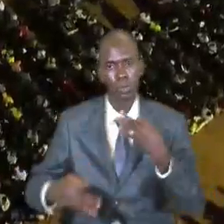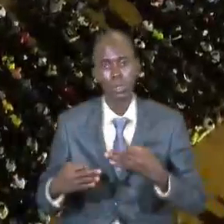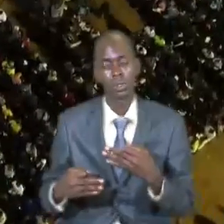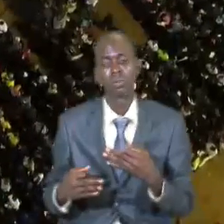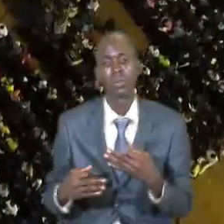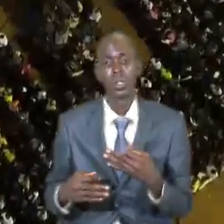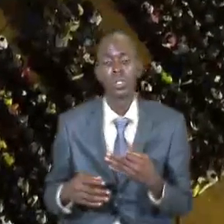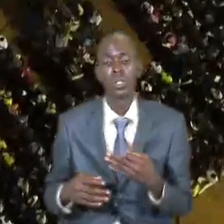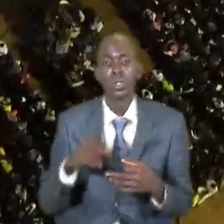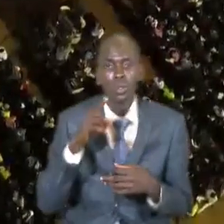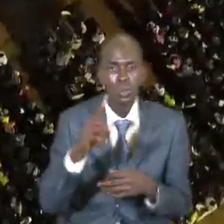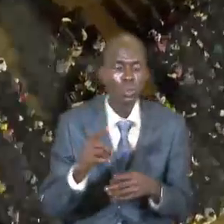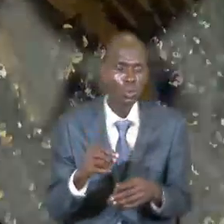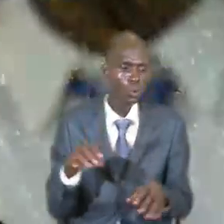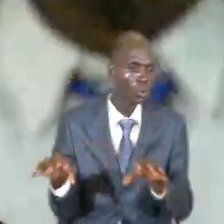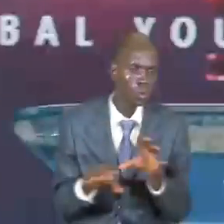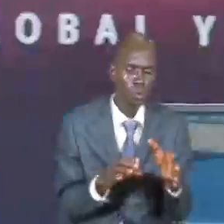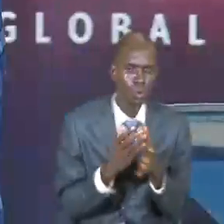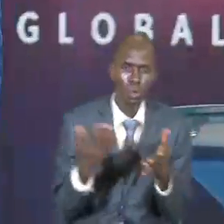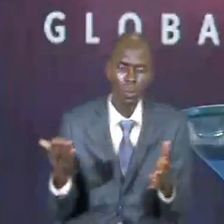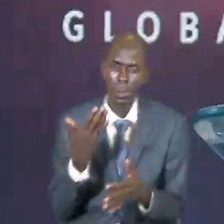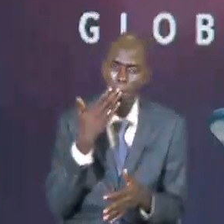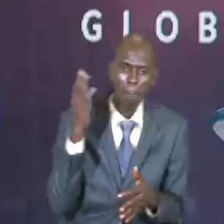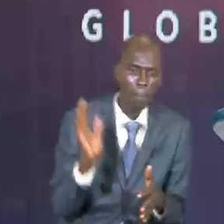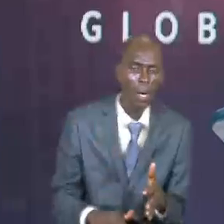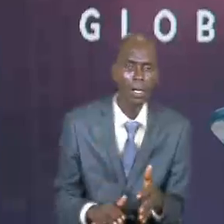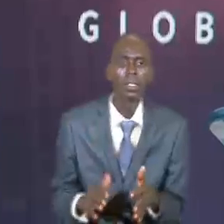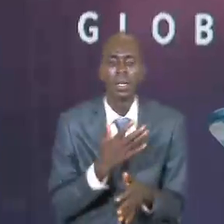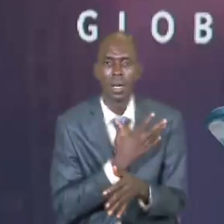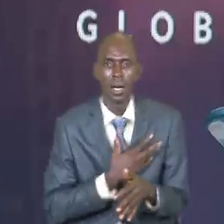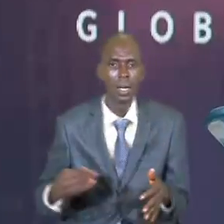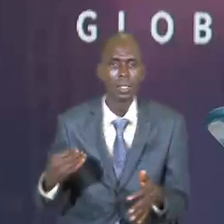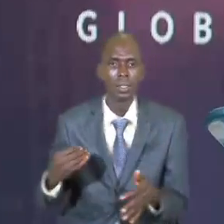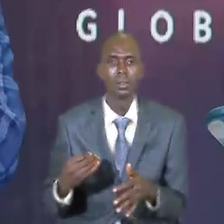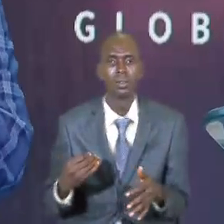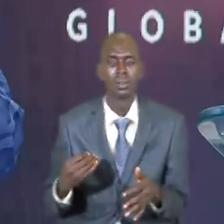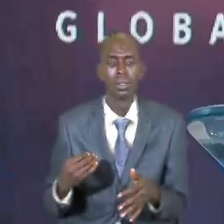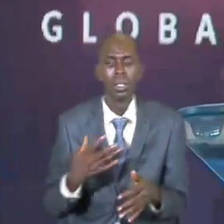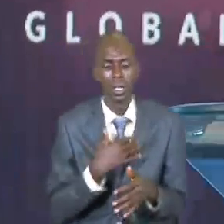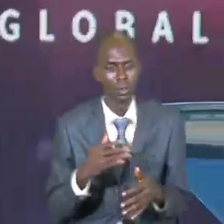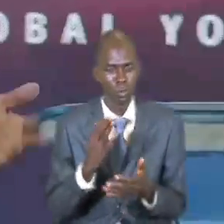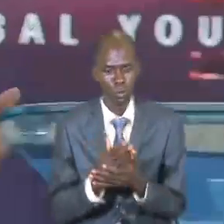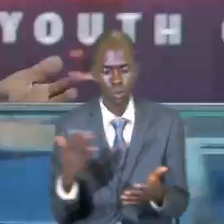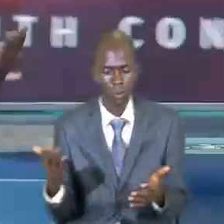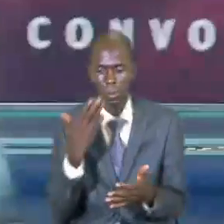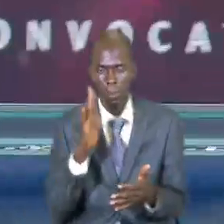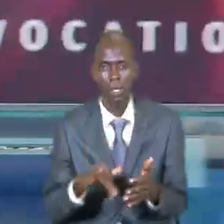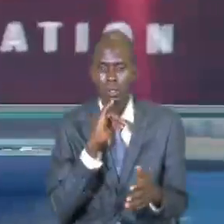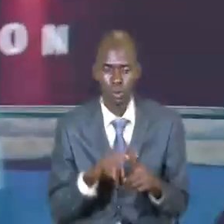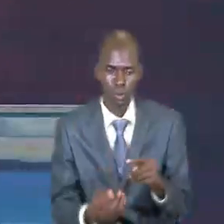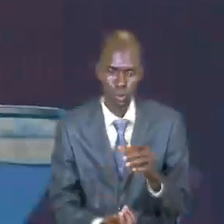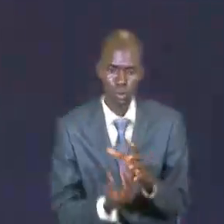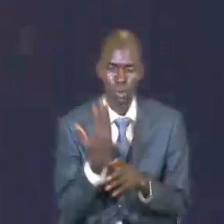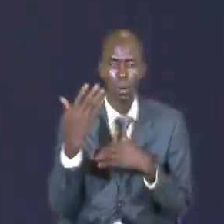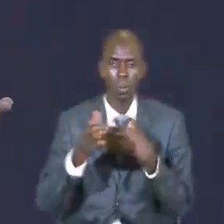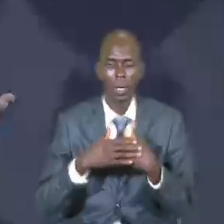something evil and in a terrible crop is coming. That is justice. You have done injurious